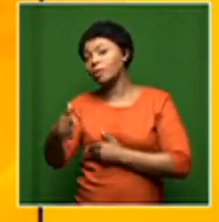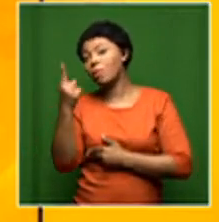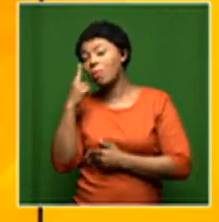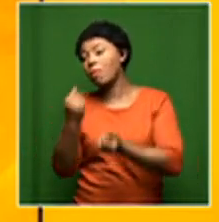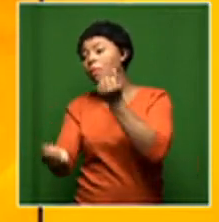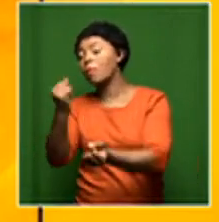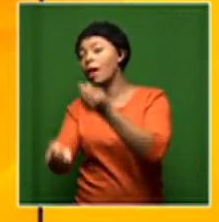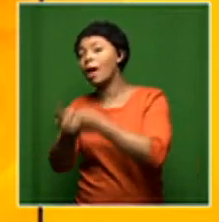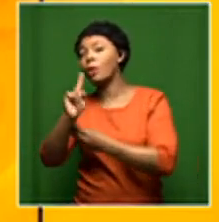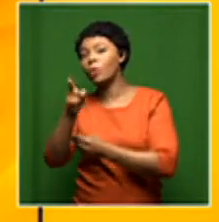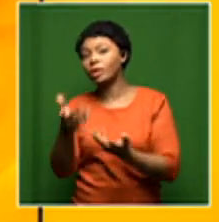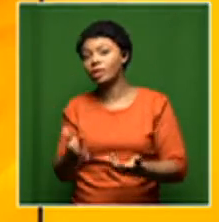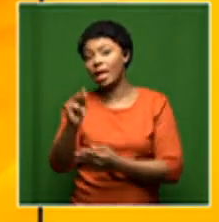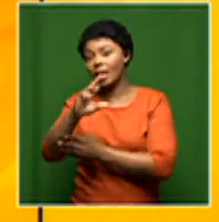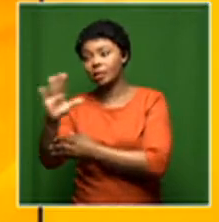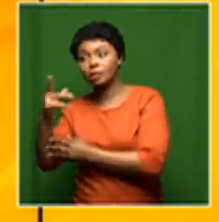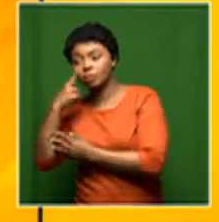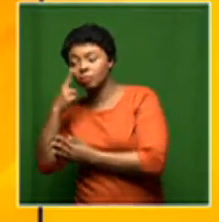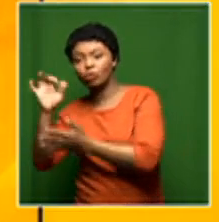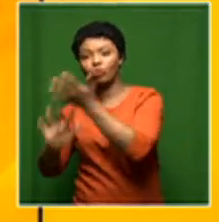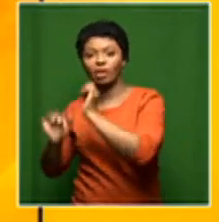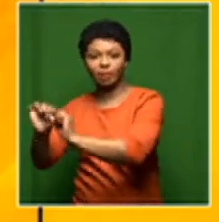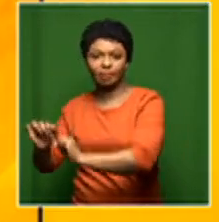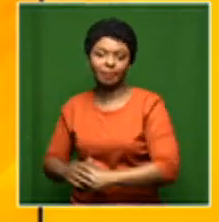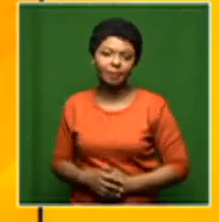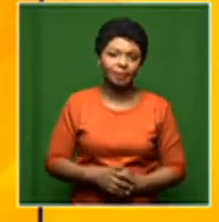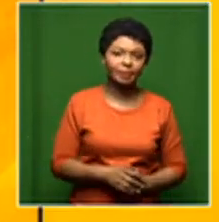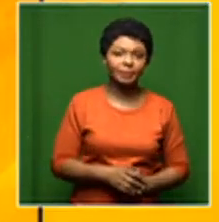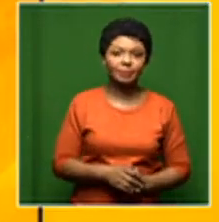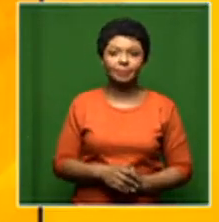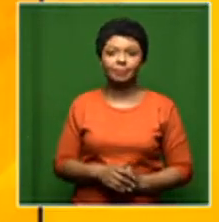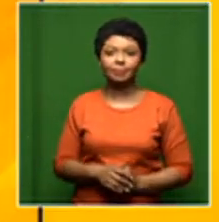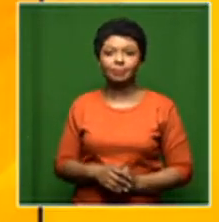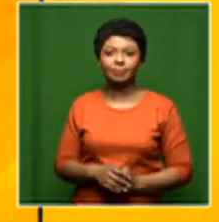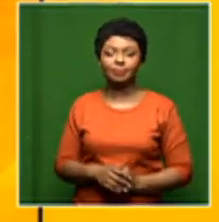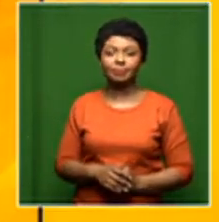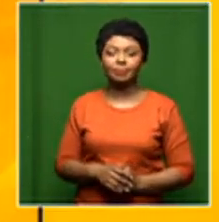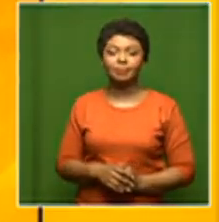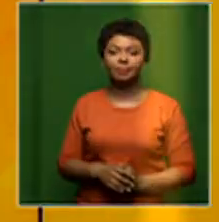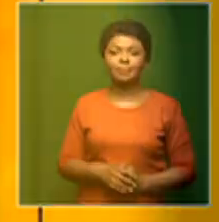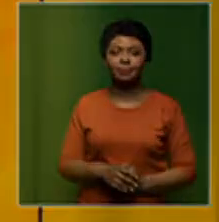and of course get the ANC side on the story as well. Let's take a break. We'll see you at 7 with the news.